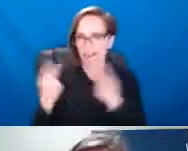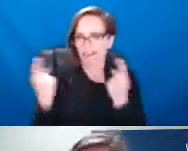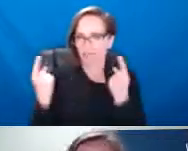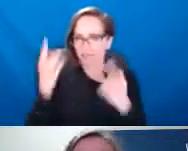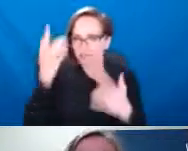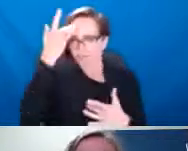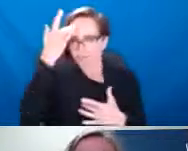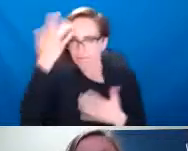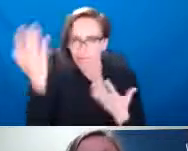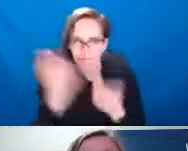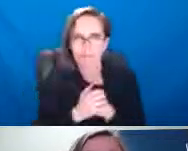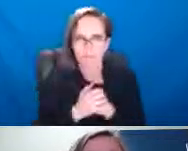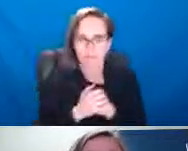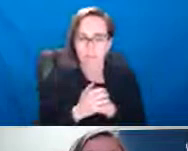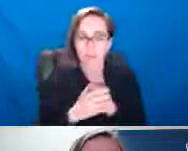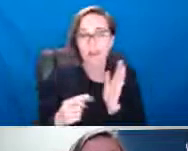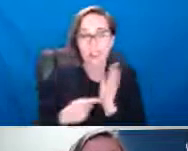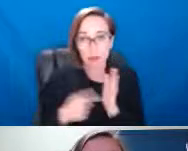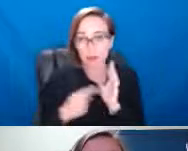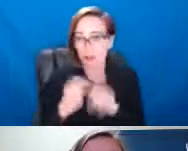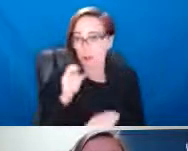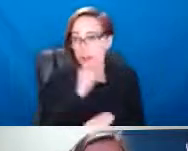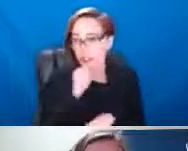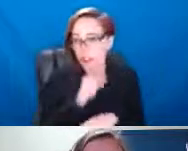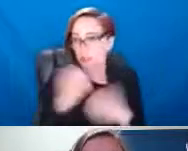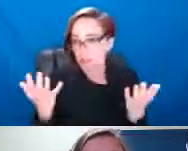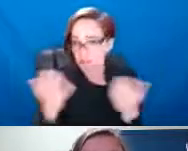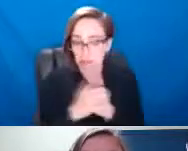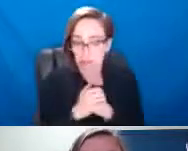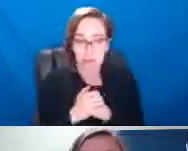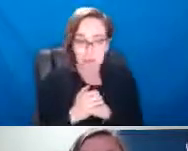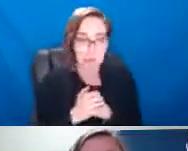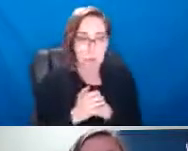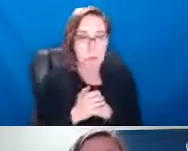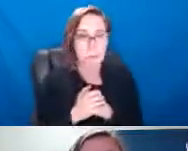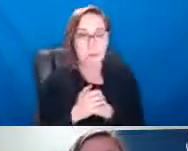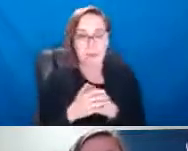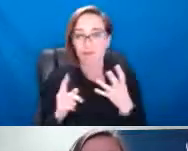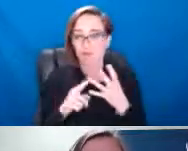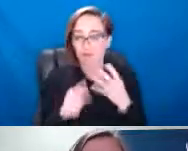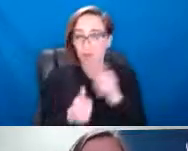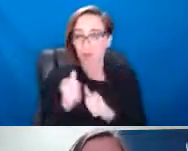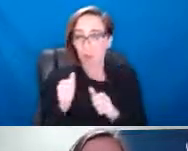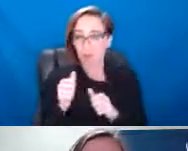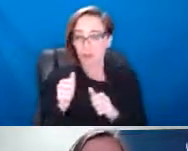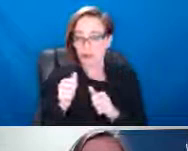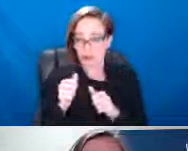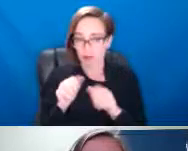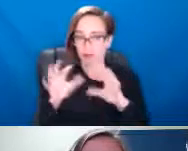It can occasionally be age-related. Most of these individuals use American Sign